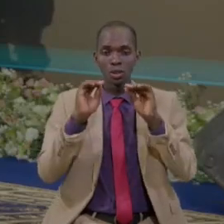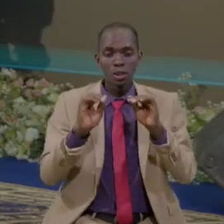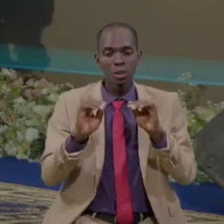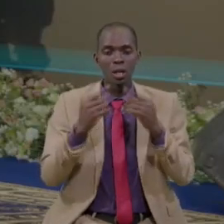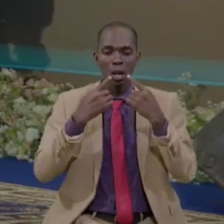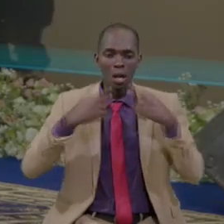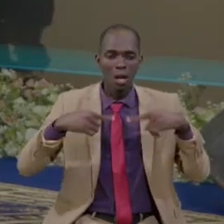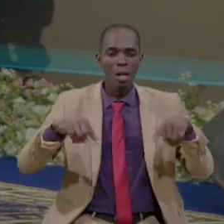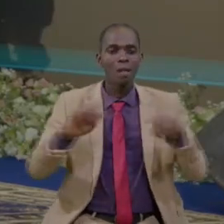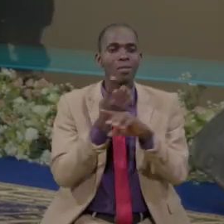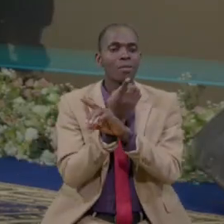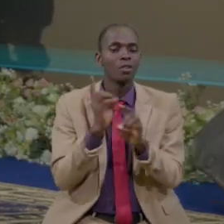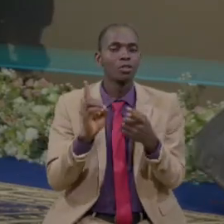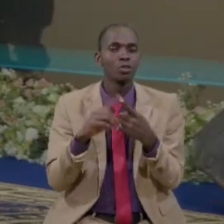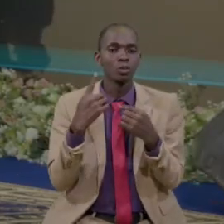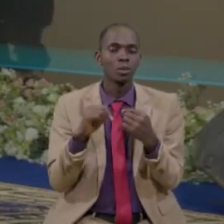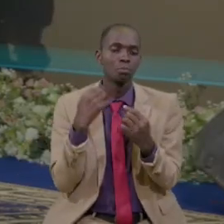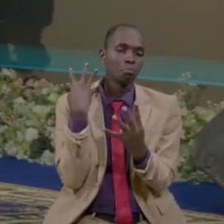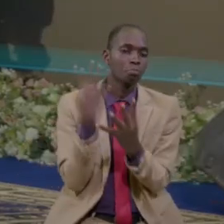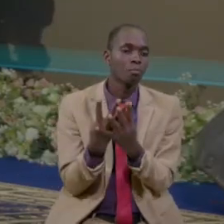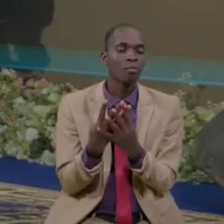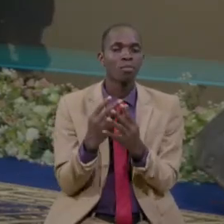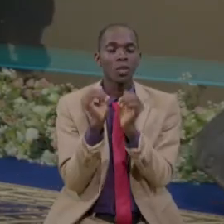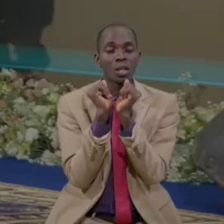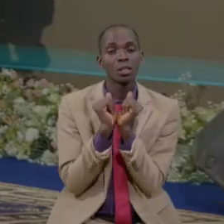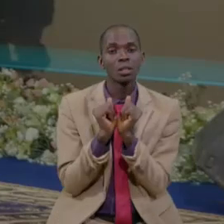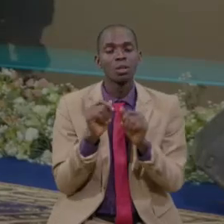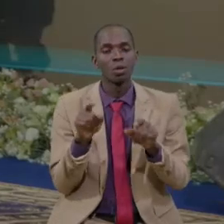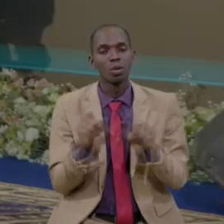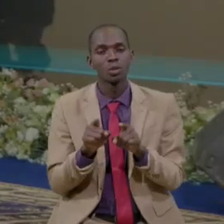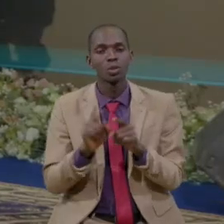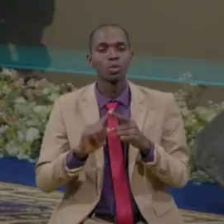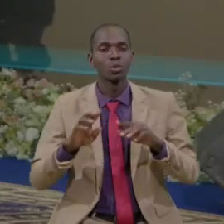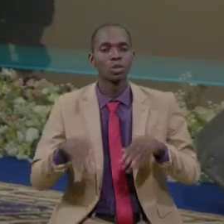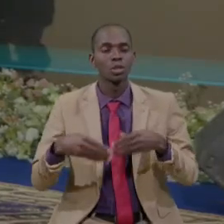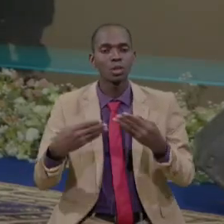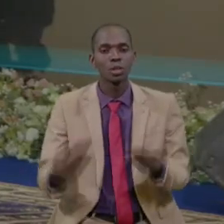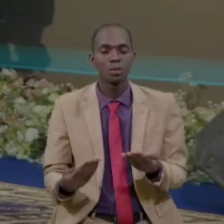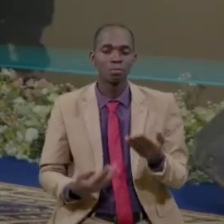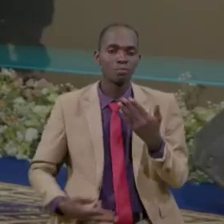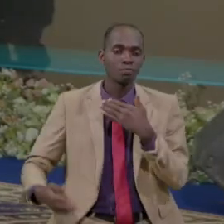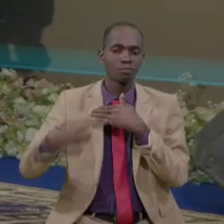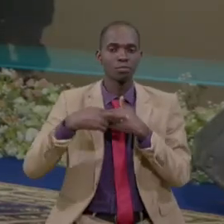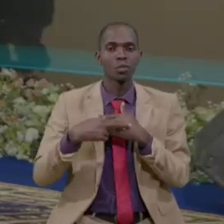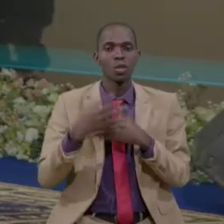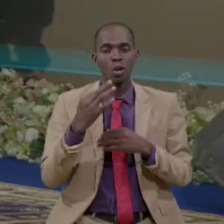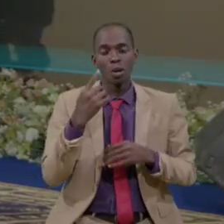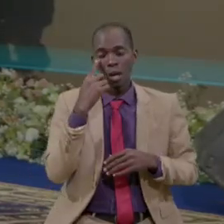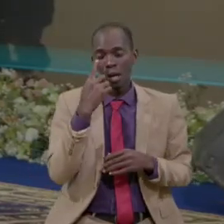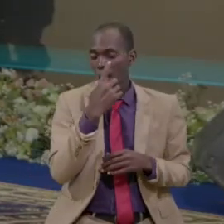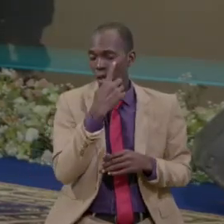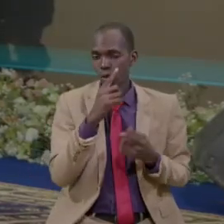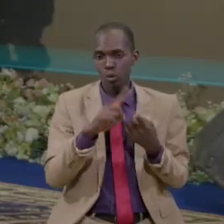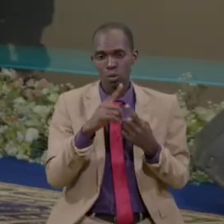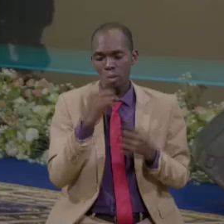And also he is to give the recovering of sight to the blind.